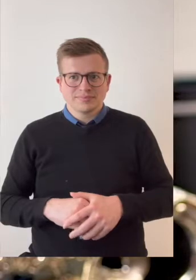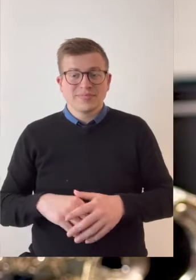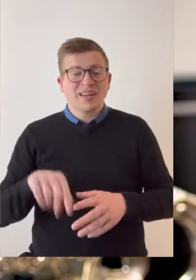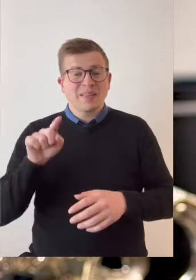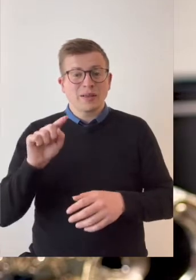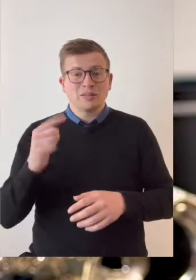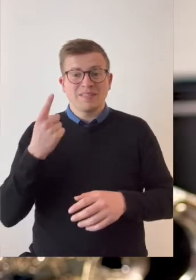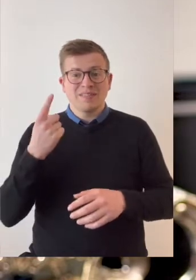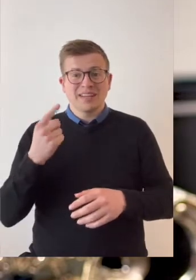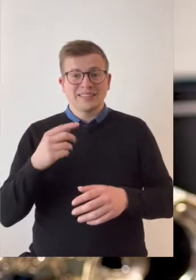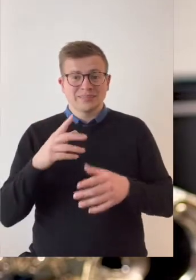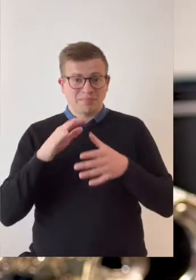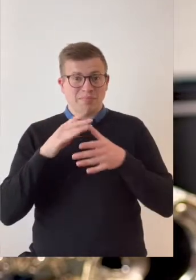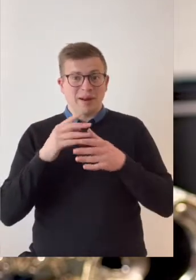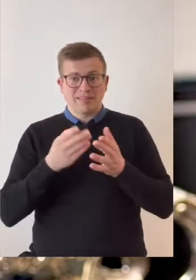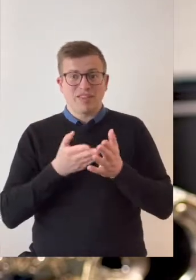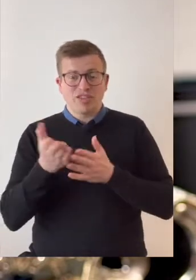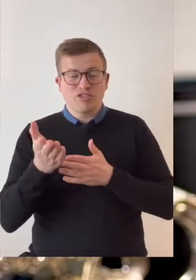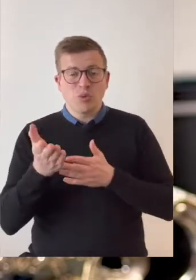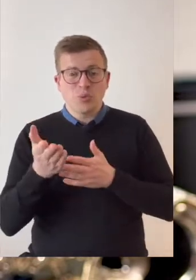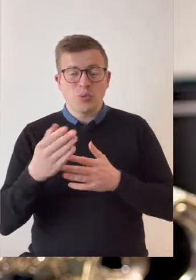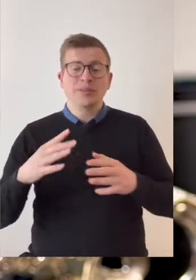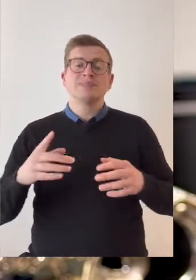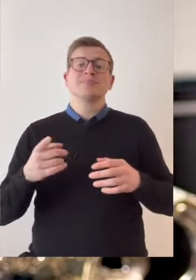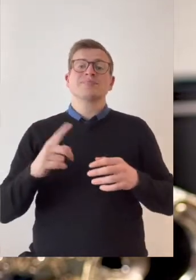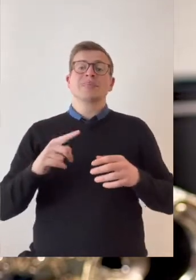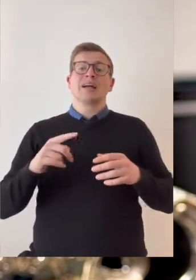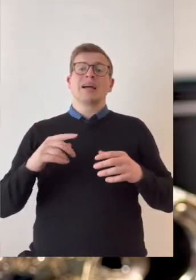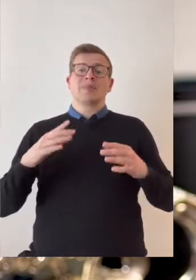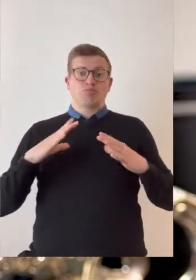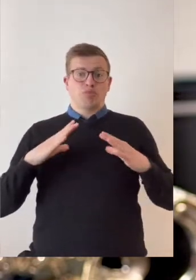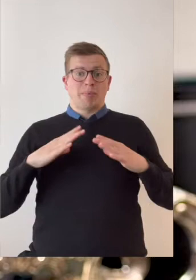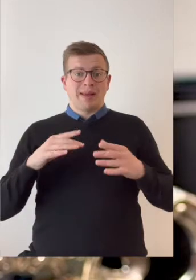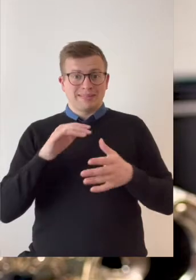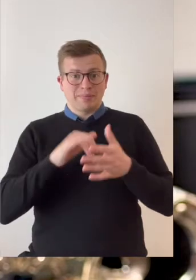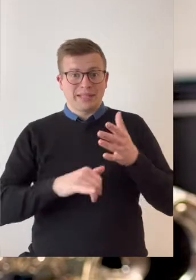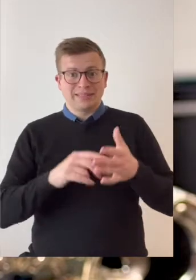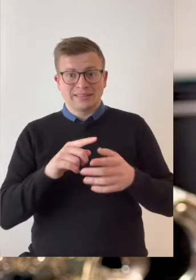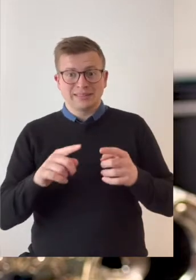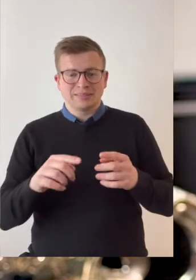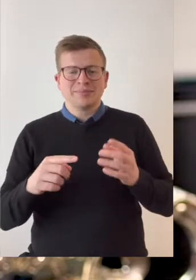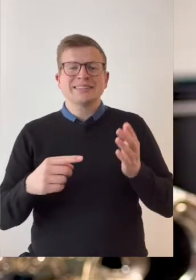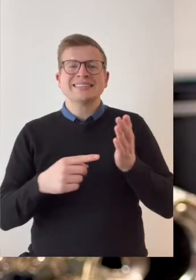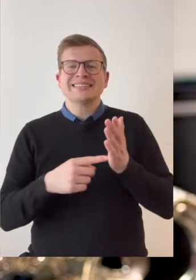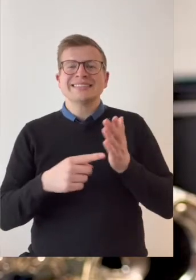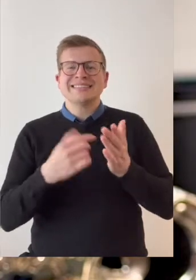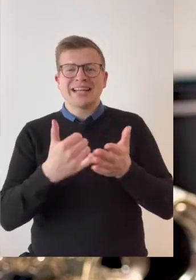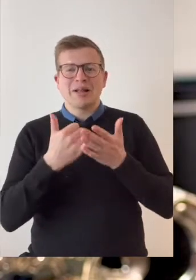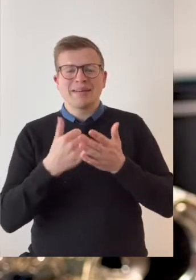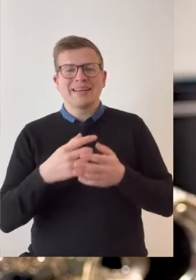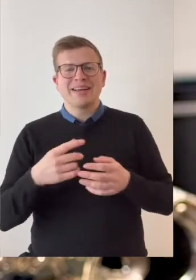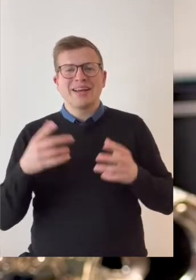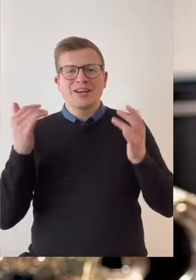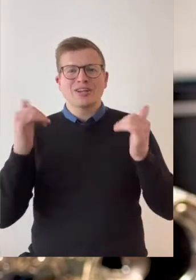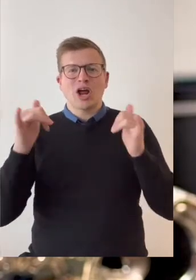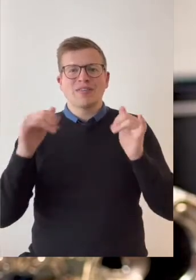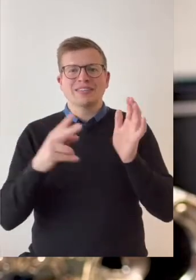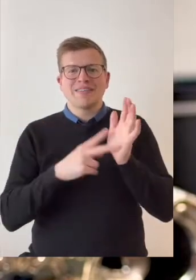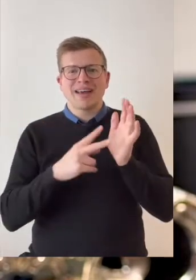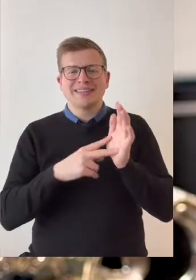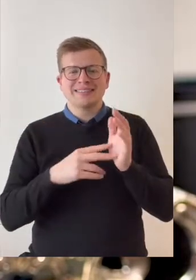And that was my first... I played that through and sung. I prepared a piece, Teddy helped me with it, Carnival Venice,